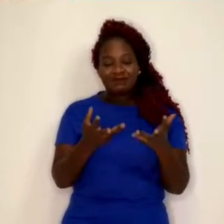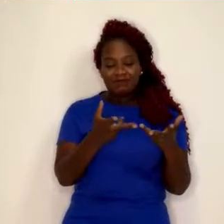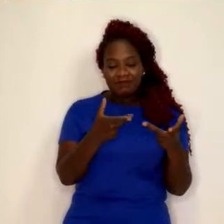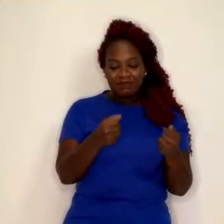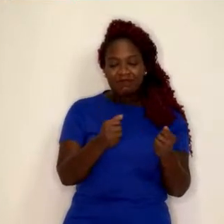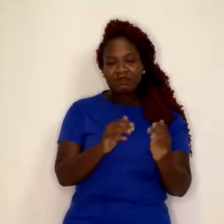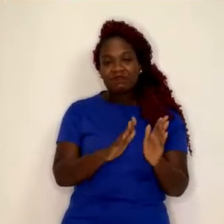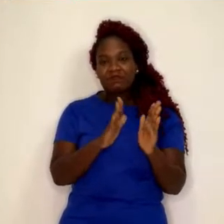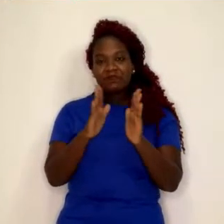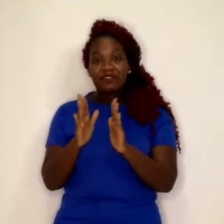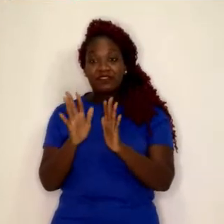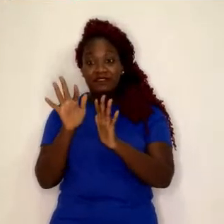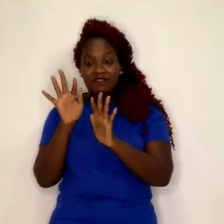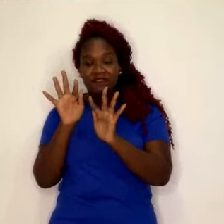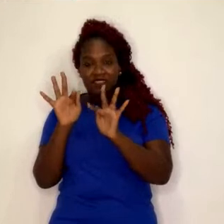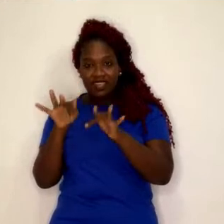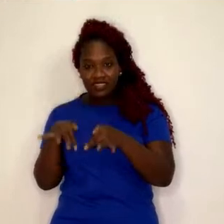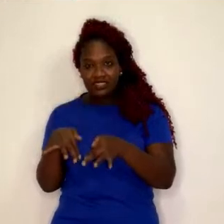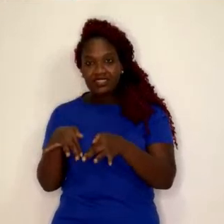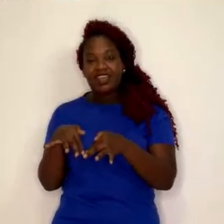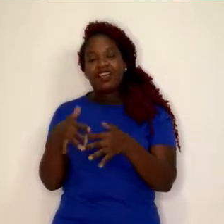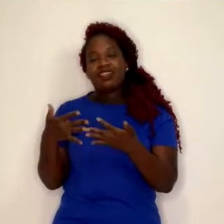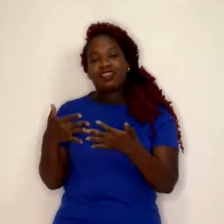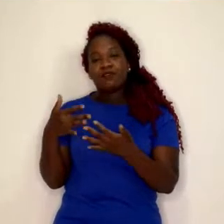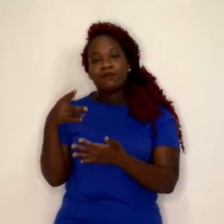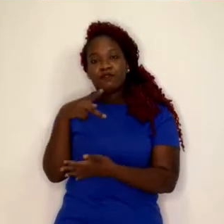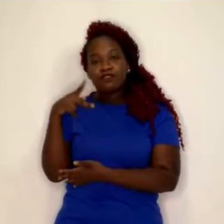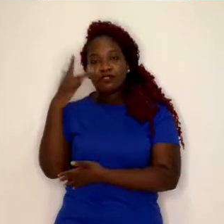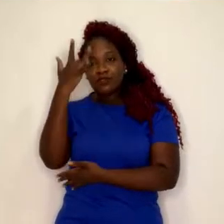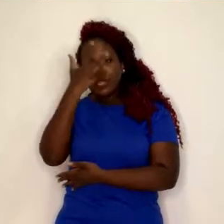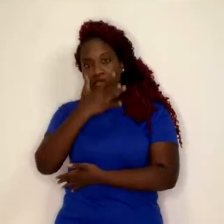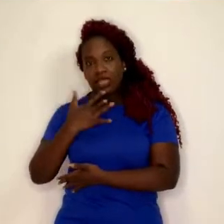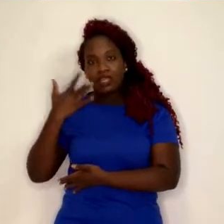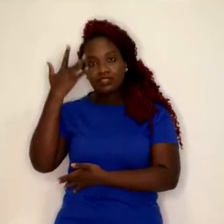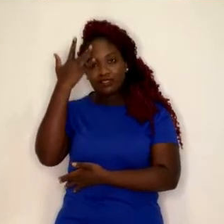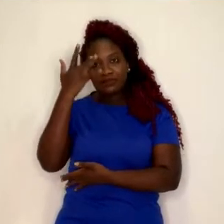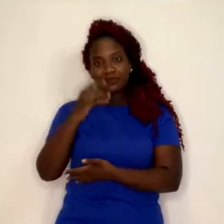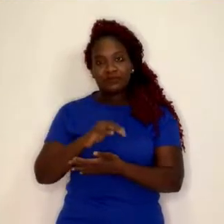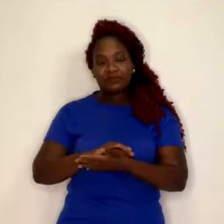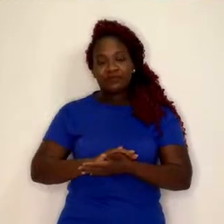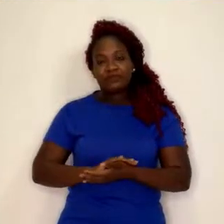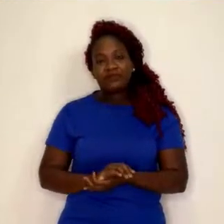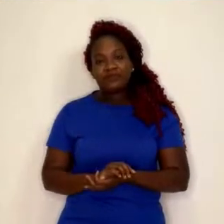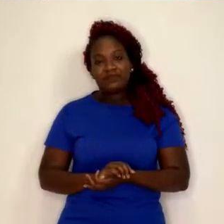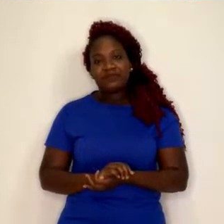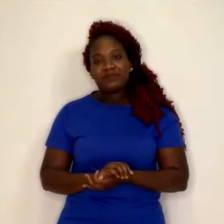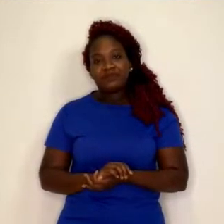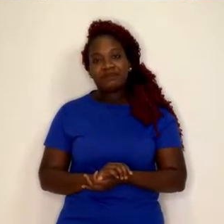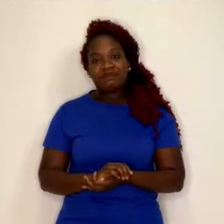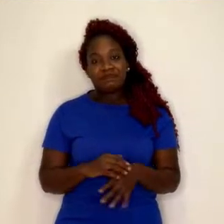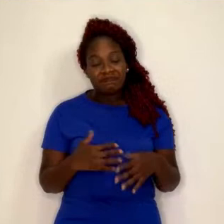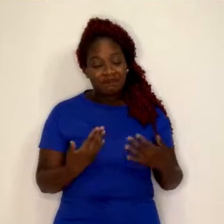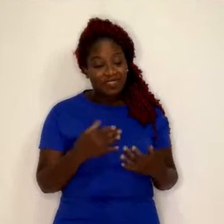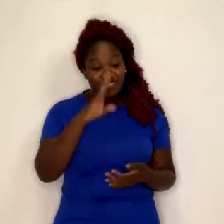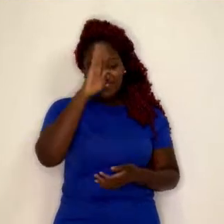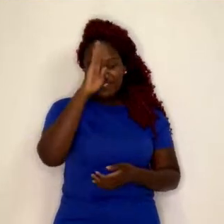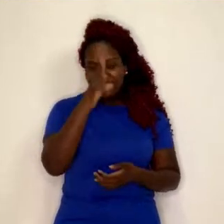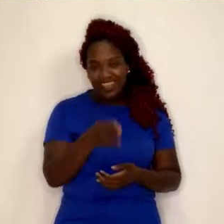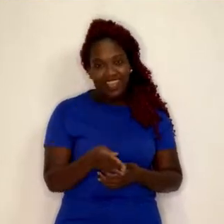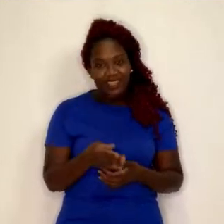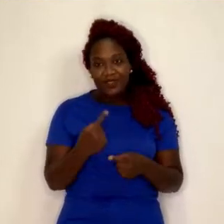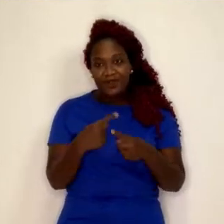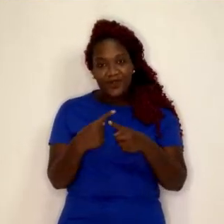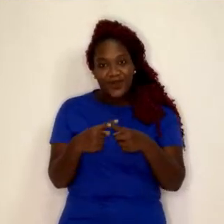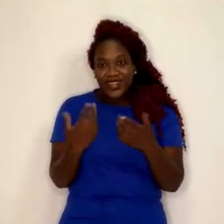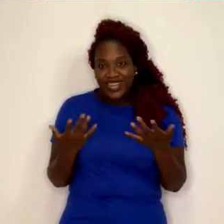And we will continue to struggle. So final considerations from Professor Haddad. Tamara, I'm going